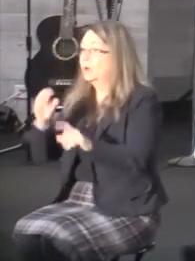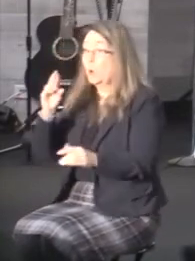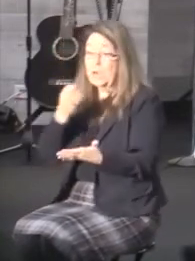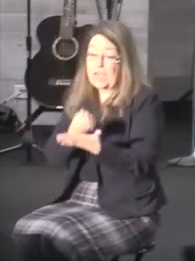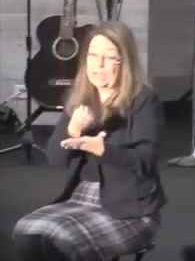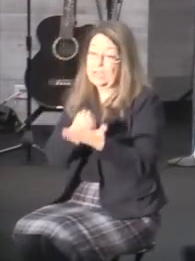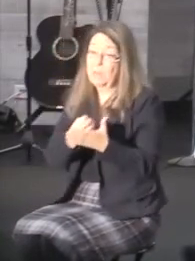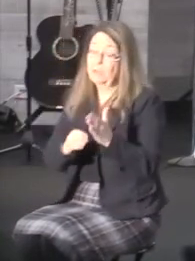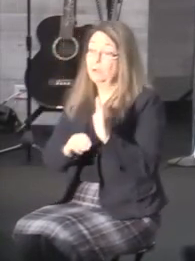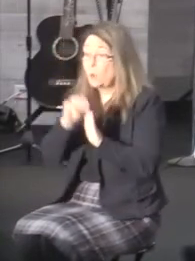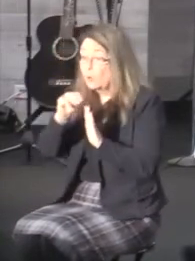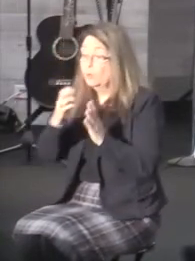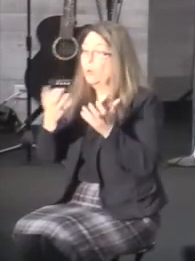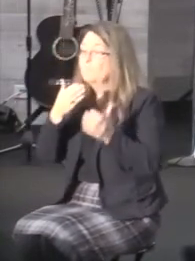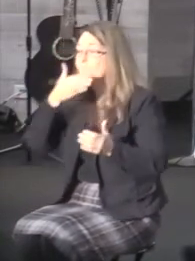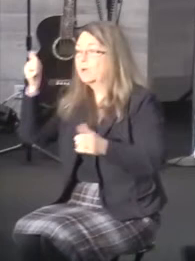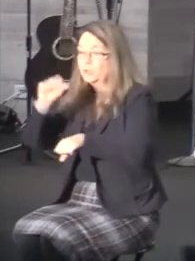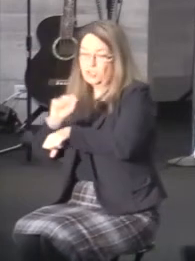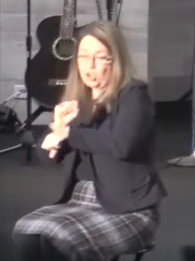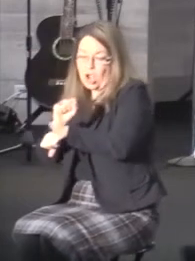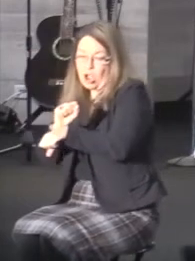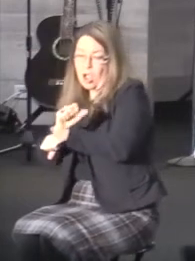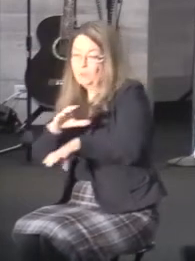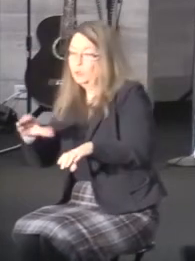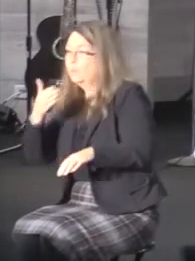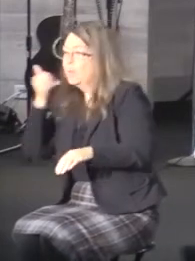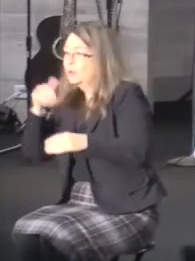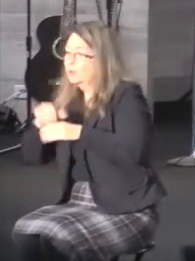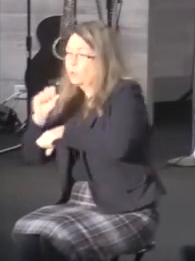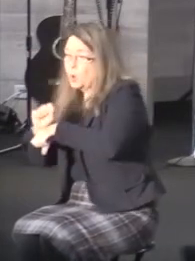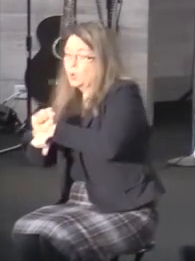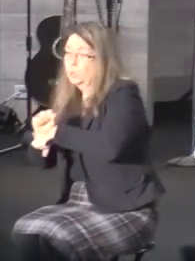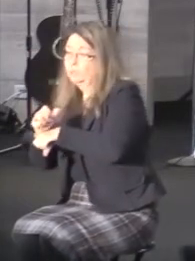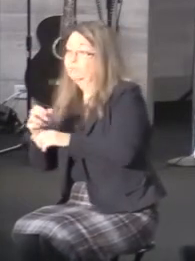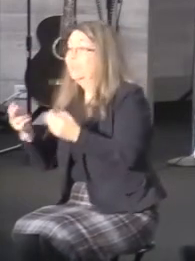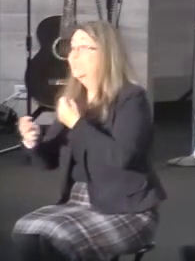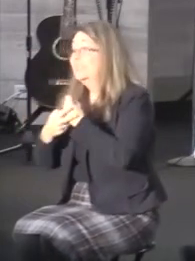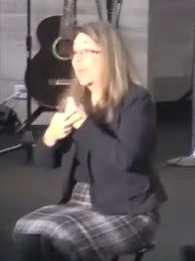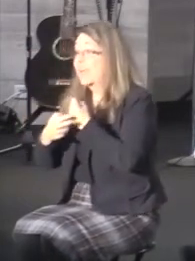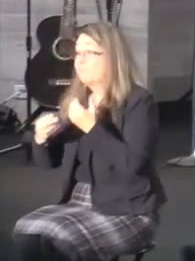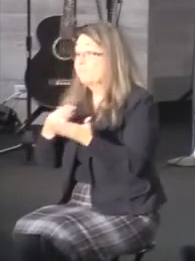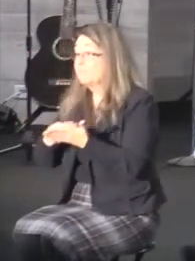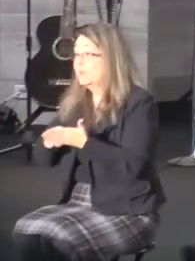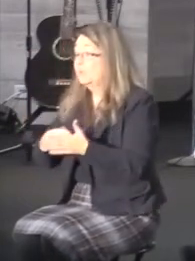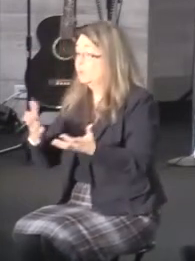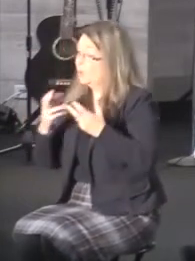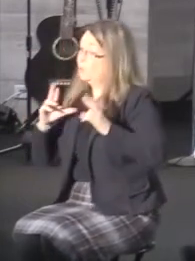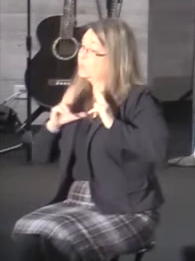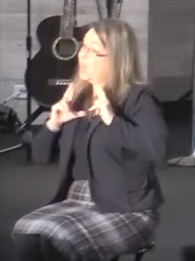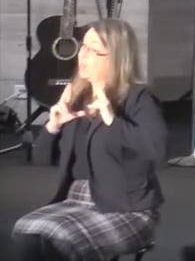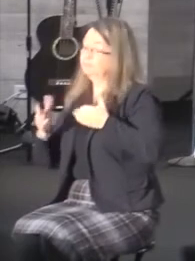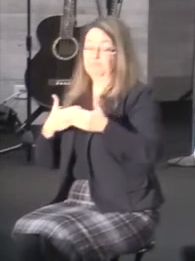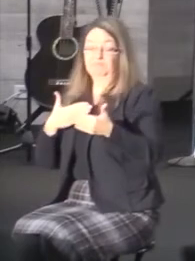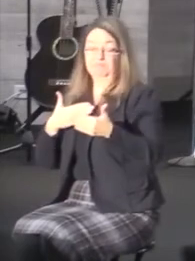growth. We want to have a better job. We want to do better at our job. We want to save. We want to retire. Whatever it